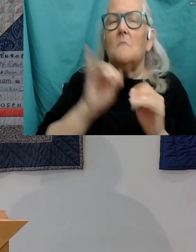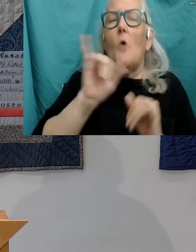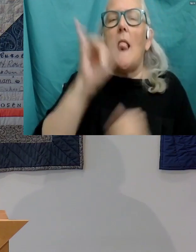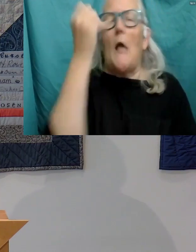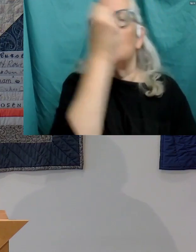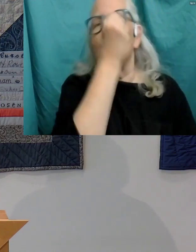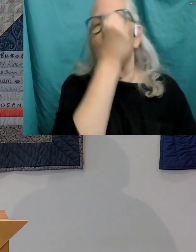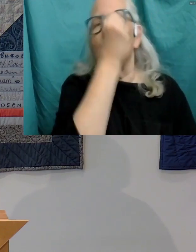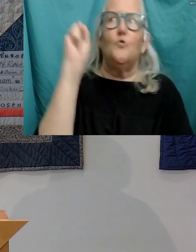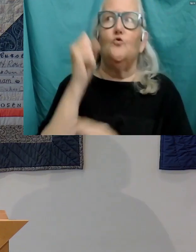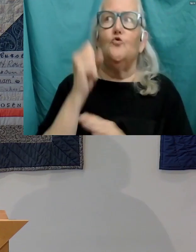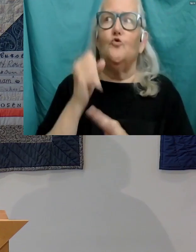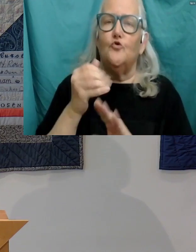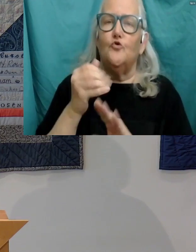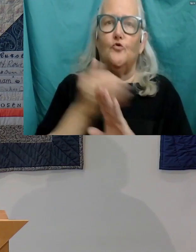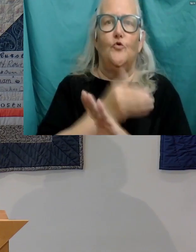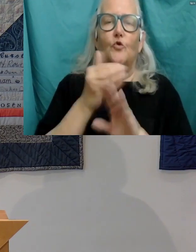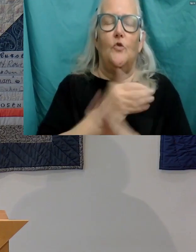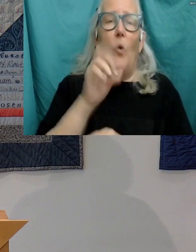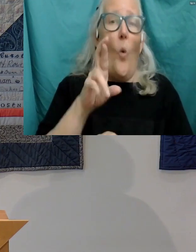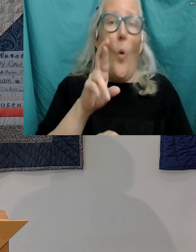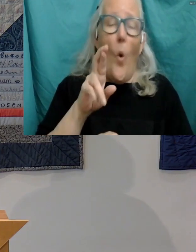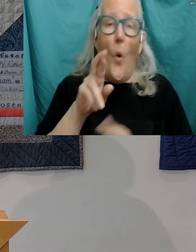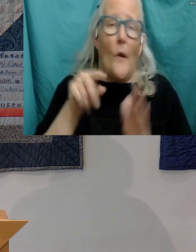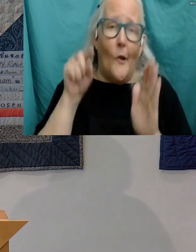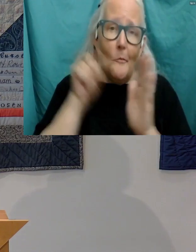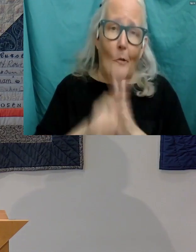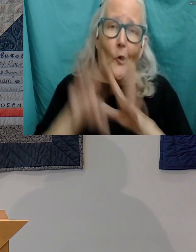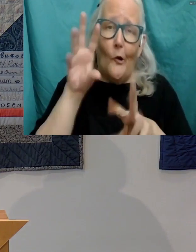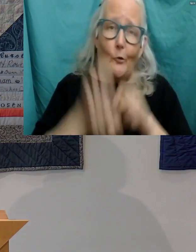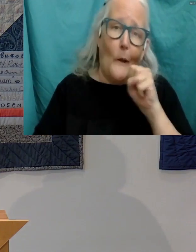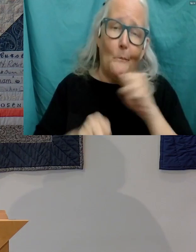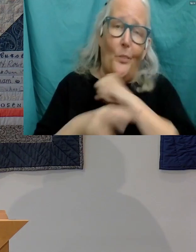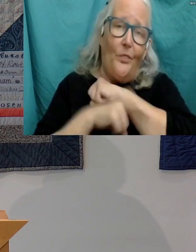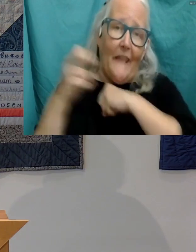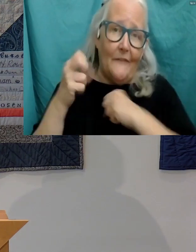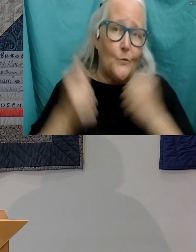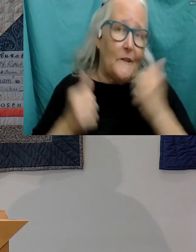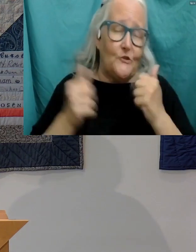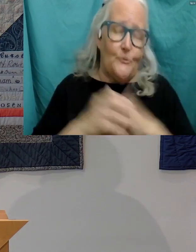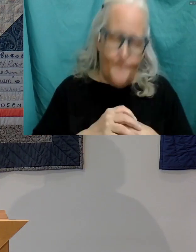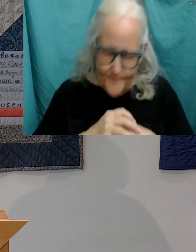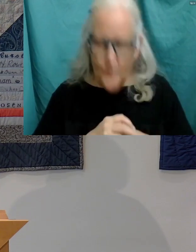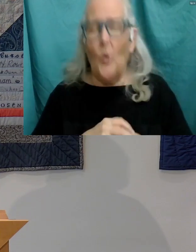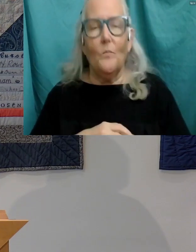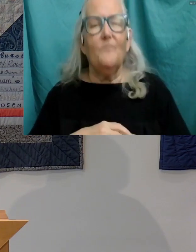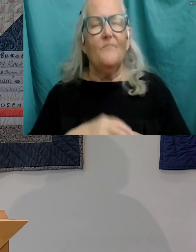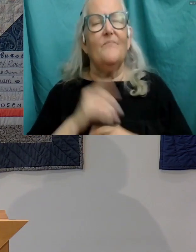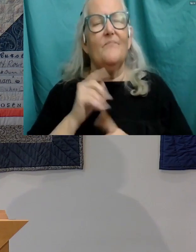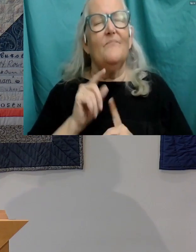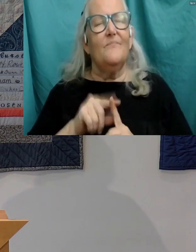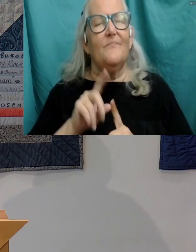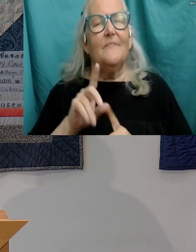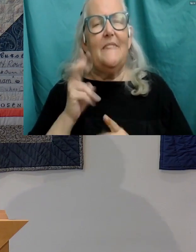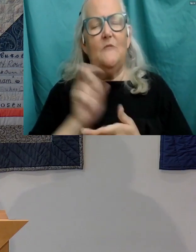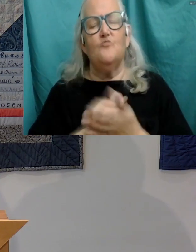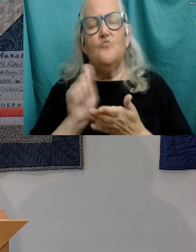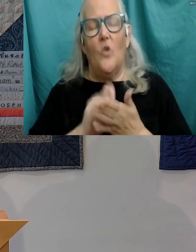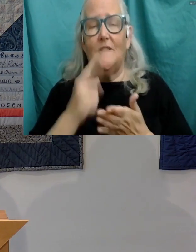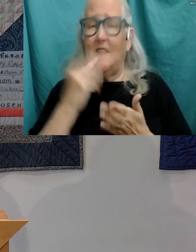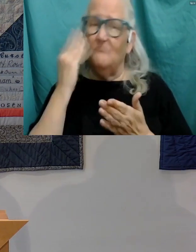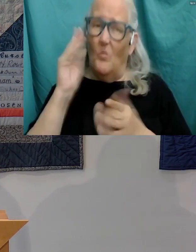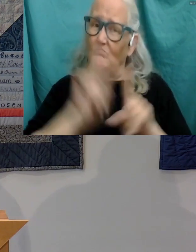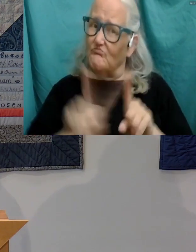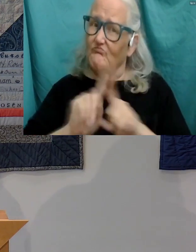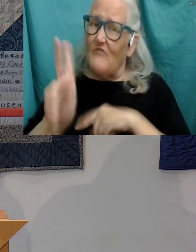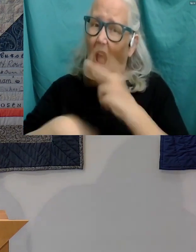murderers, rapists, and thieves. As he writes about, there are lots of different kinds of pirates. Even if you are only talking